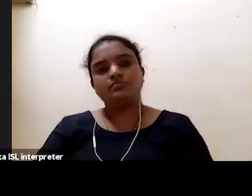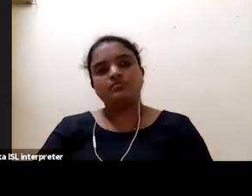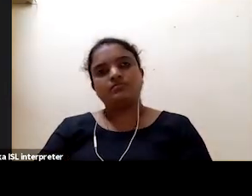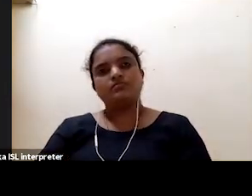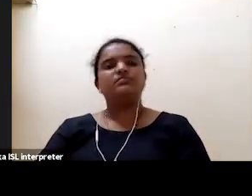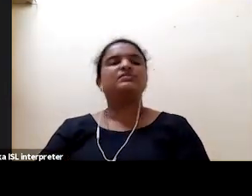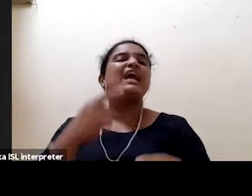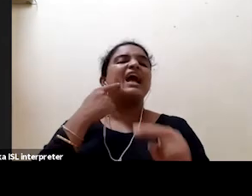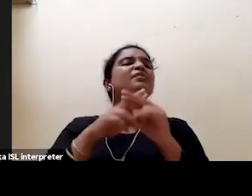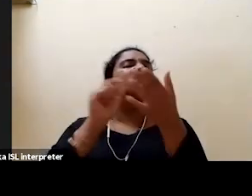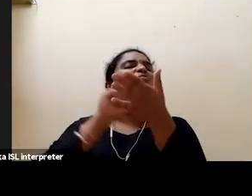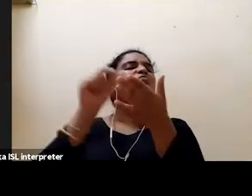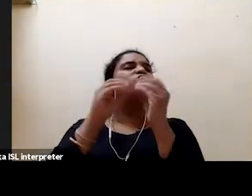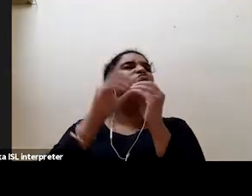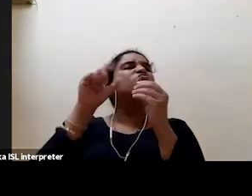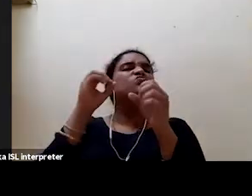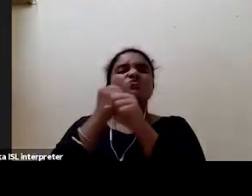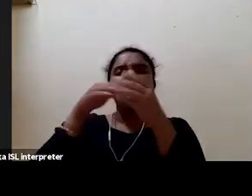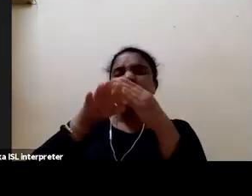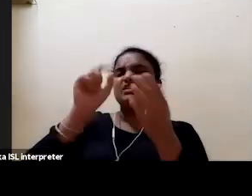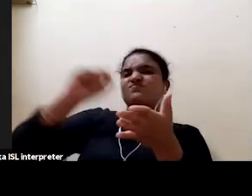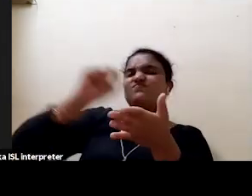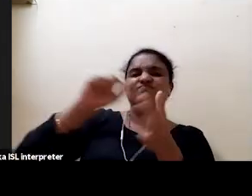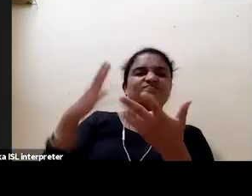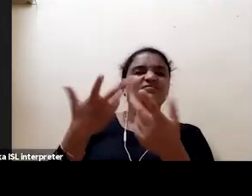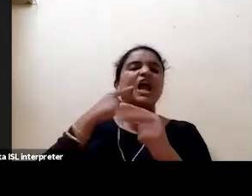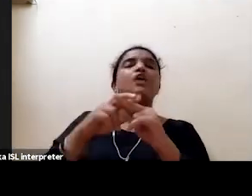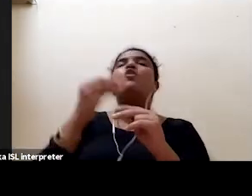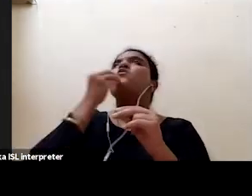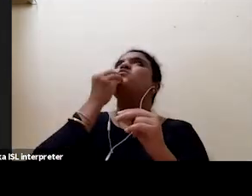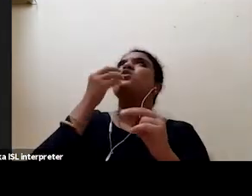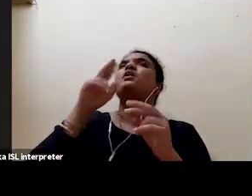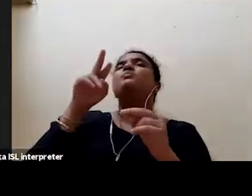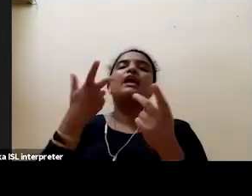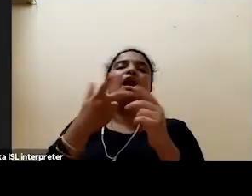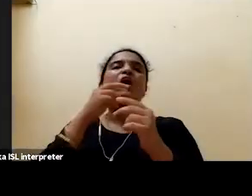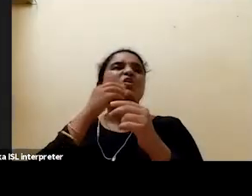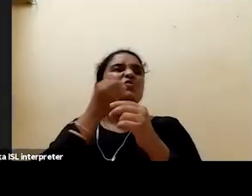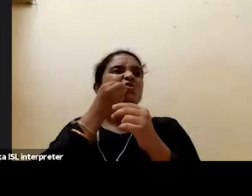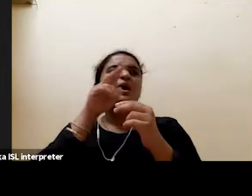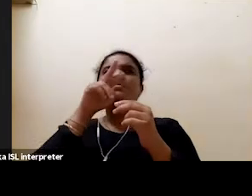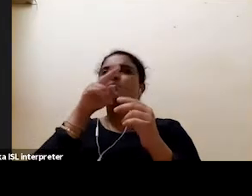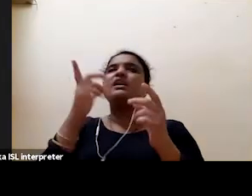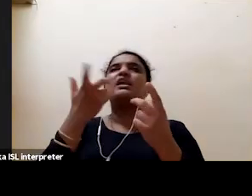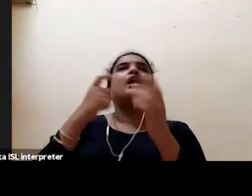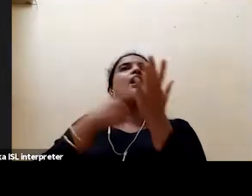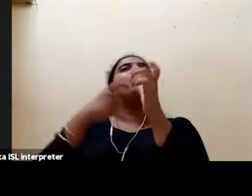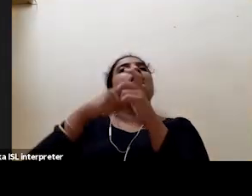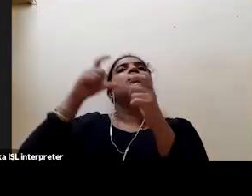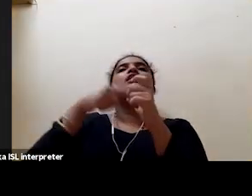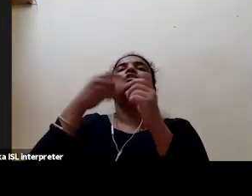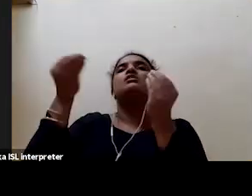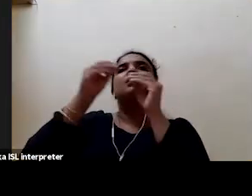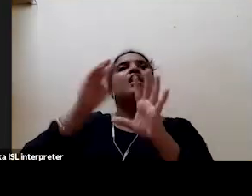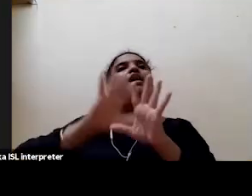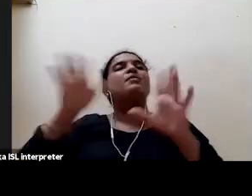What do you blog about? People think a food blog means it's always recipes, but recipes are the most obvious thing. But the